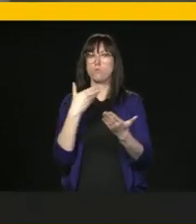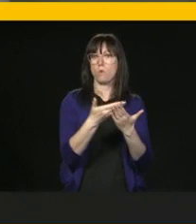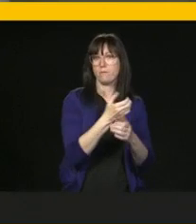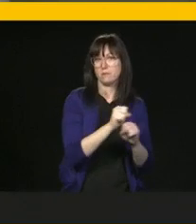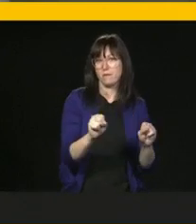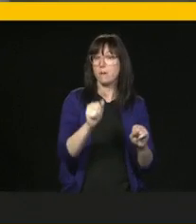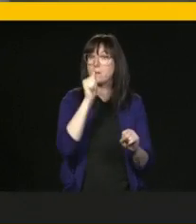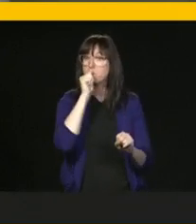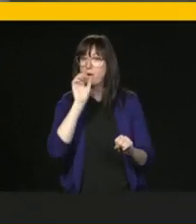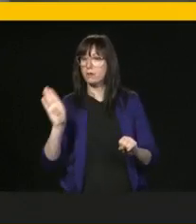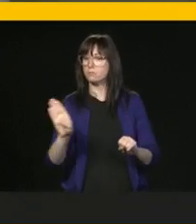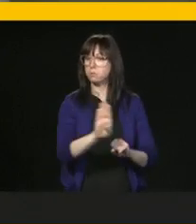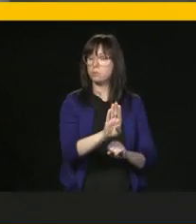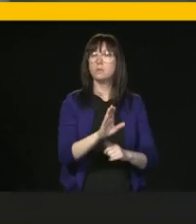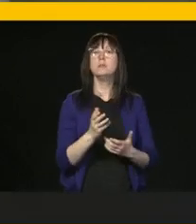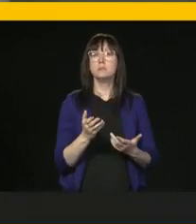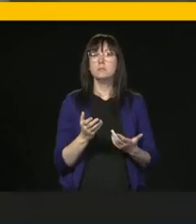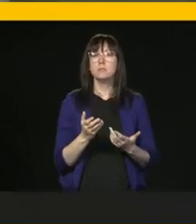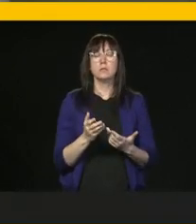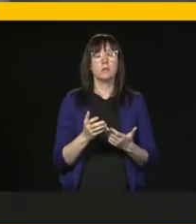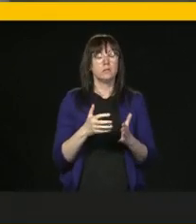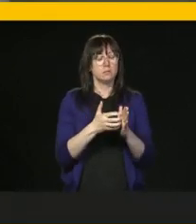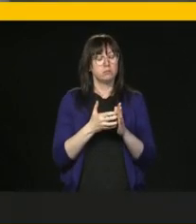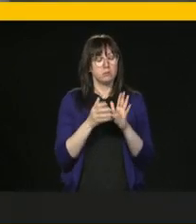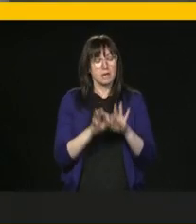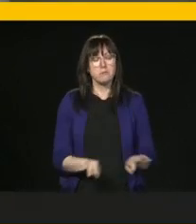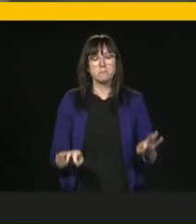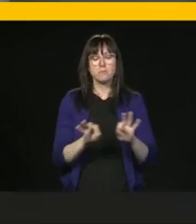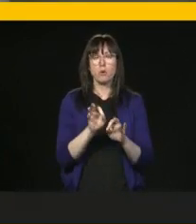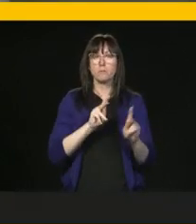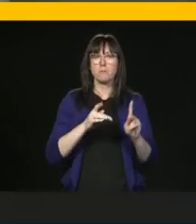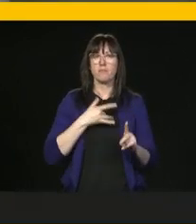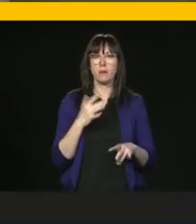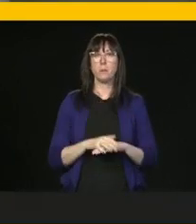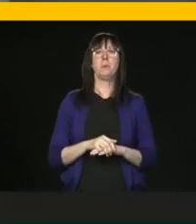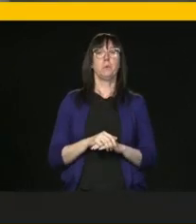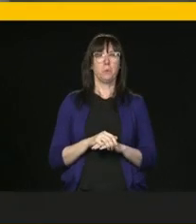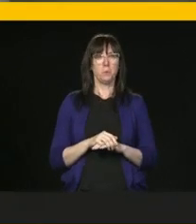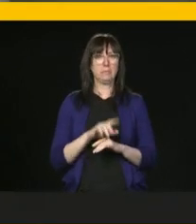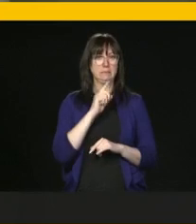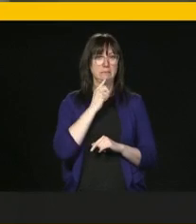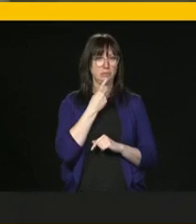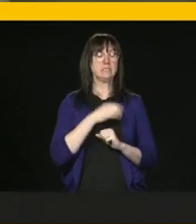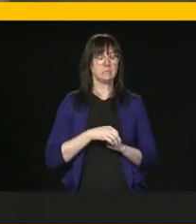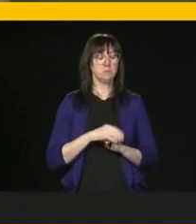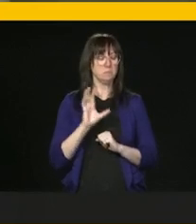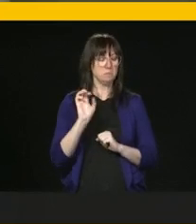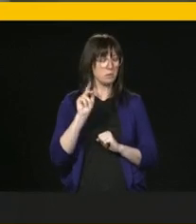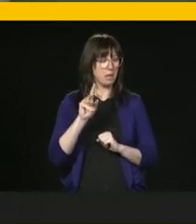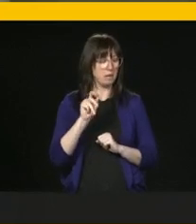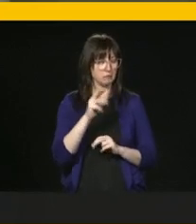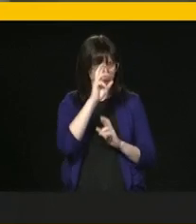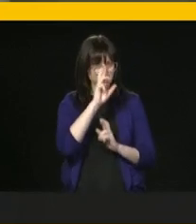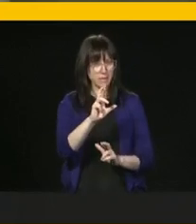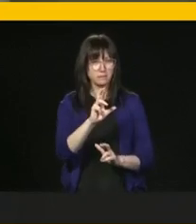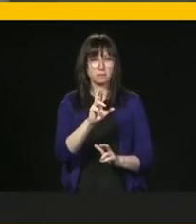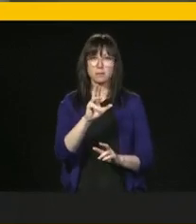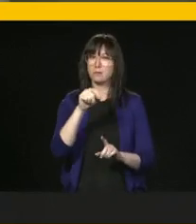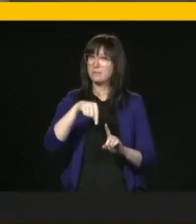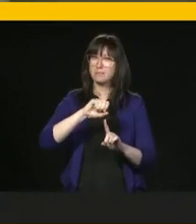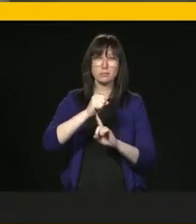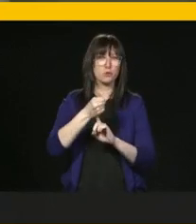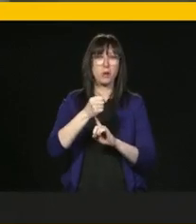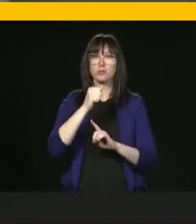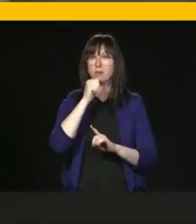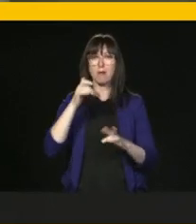very important that people take this seriously. This is a very, very serious situation. I know we've talked a lot about the needs